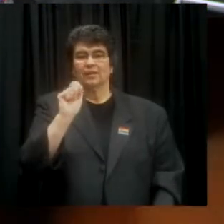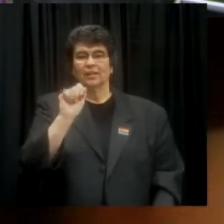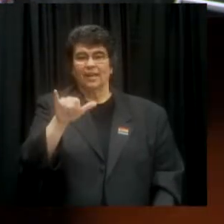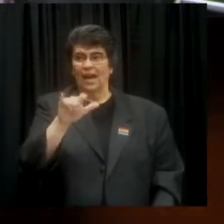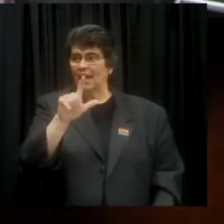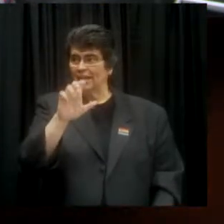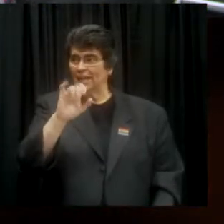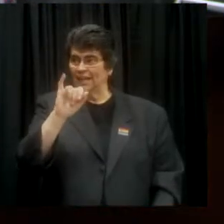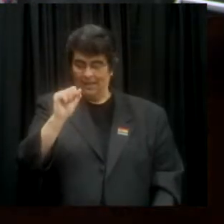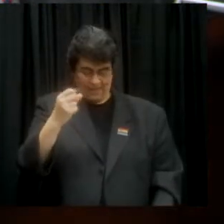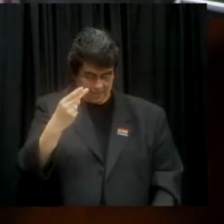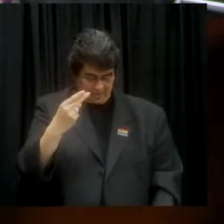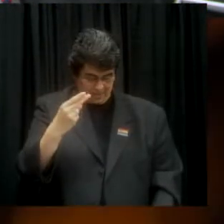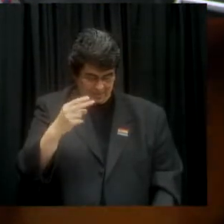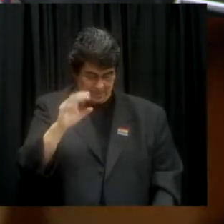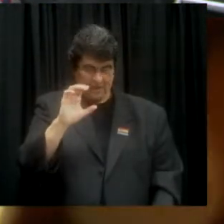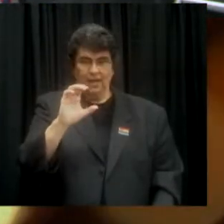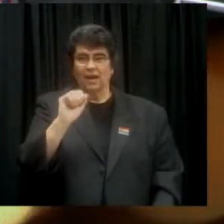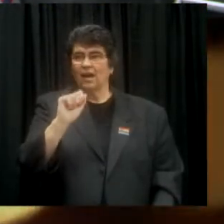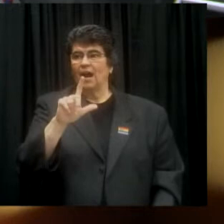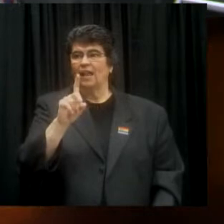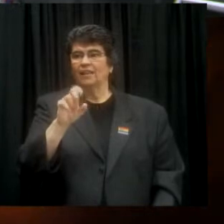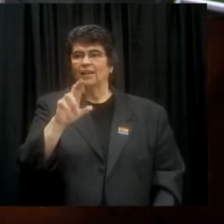Kaylee Calderon, magna cum laude.